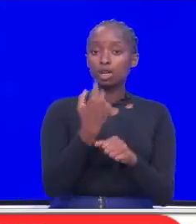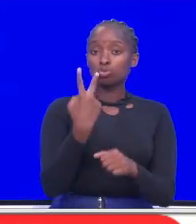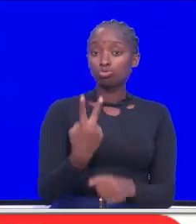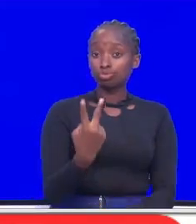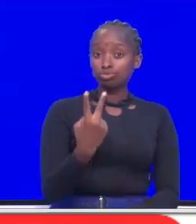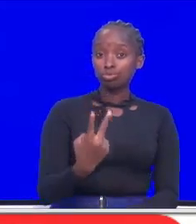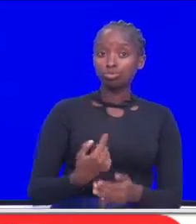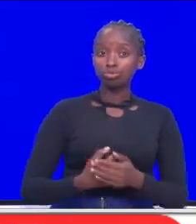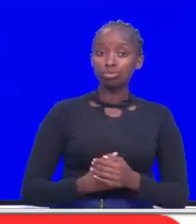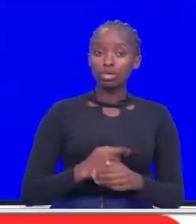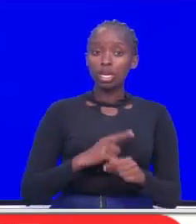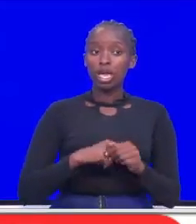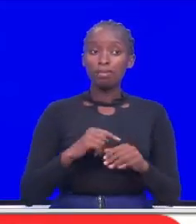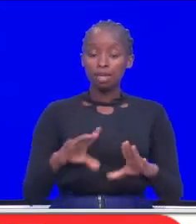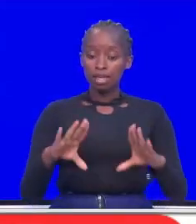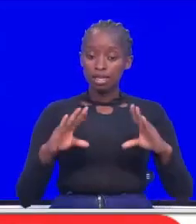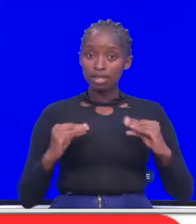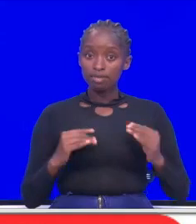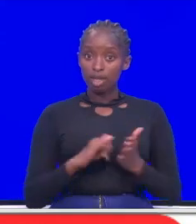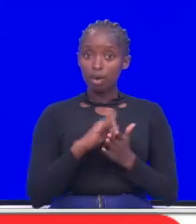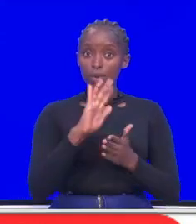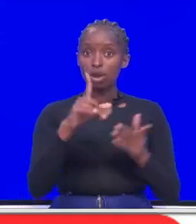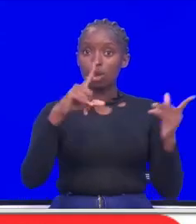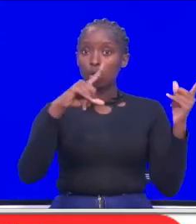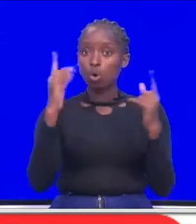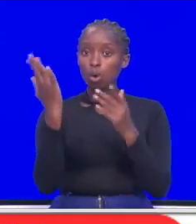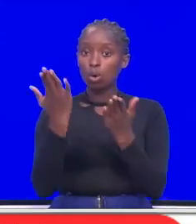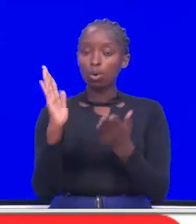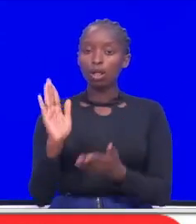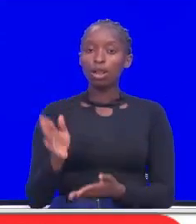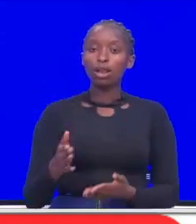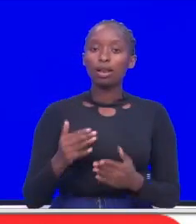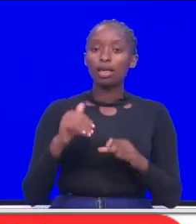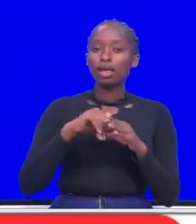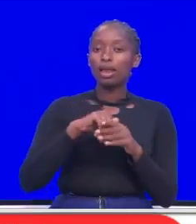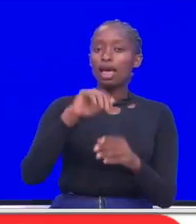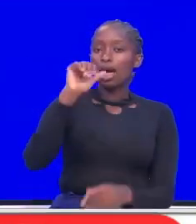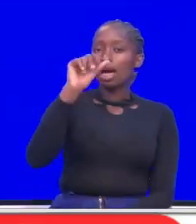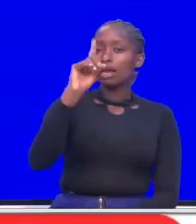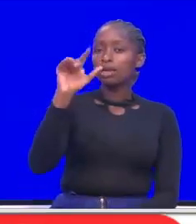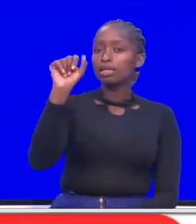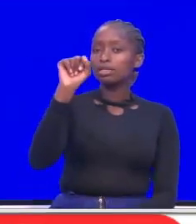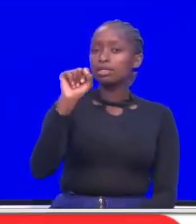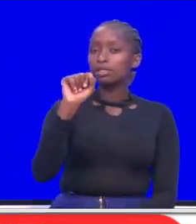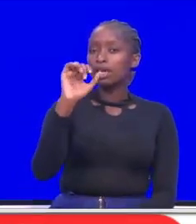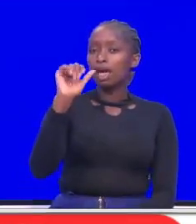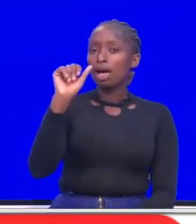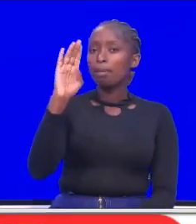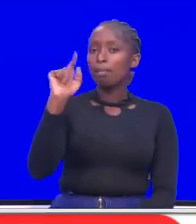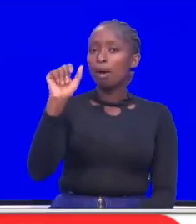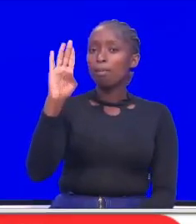Nikipata nitakwenda Addis Ababa. Lakini Addis Ababa ni hapa hapa tu.